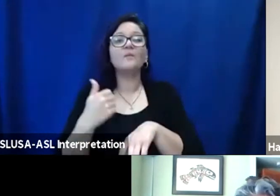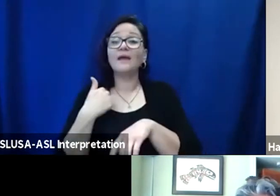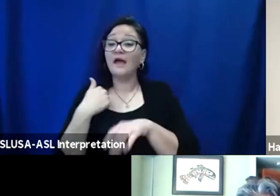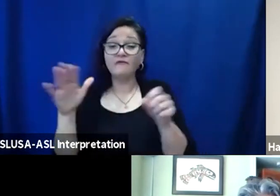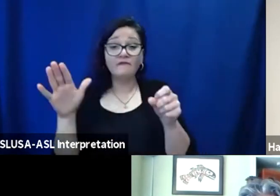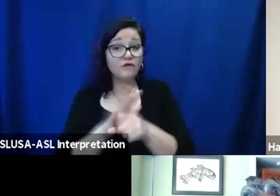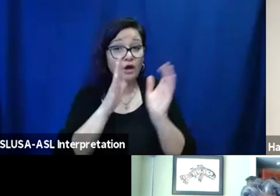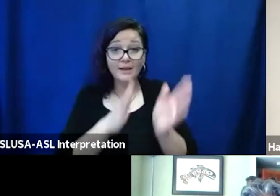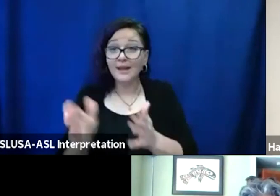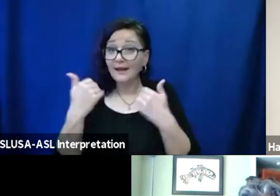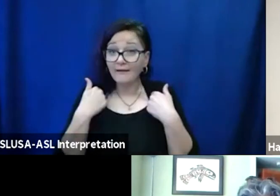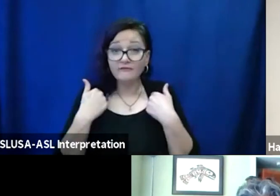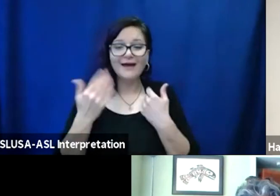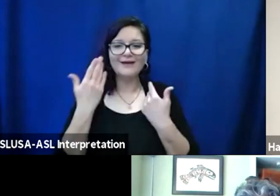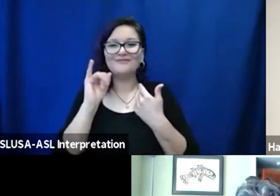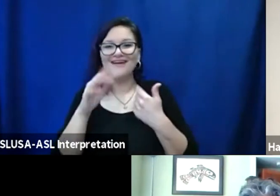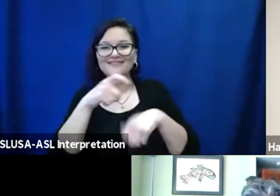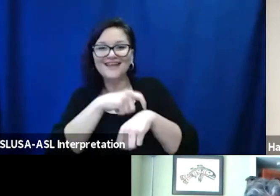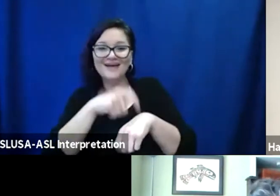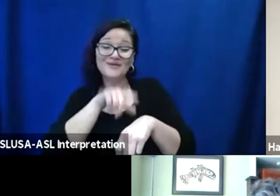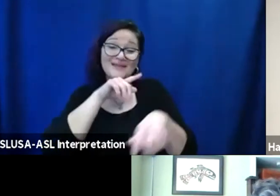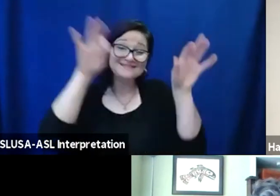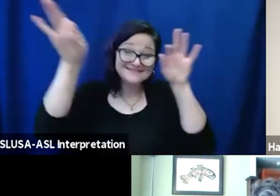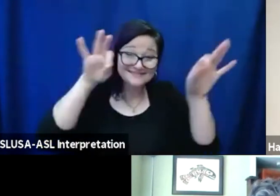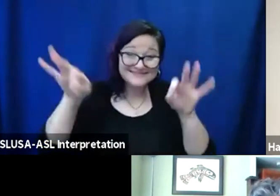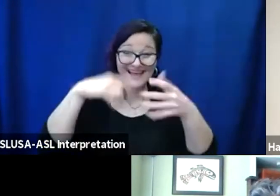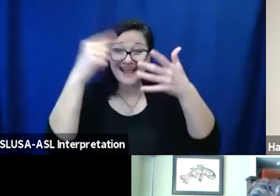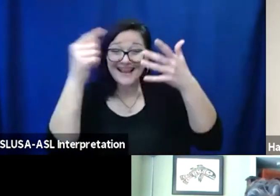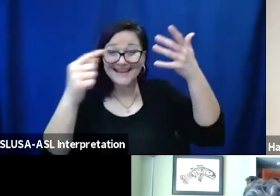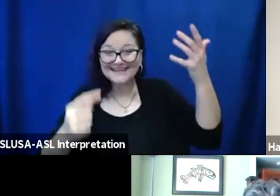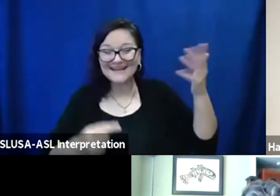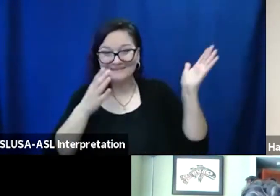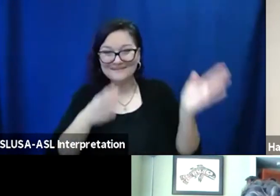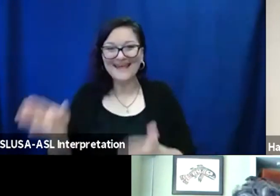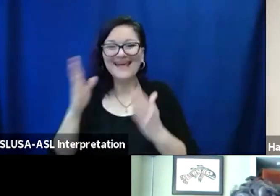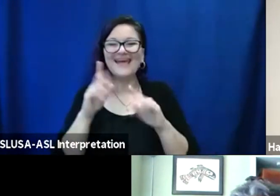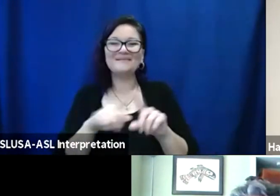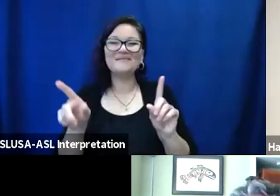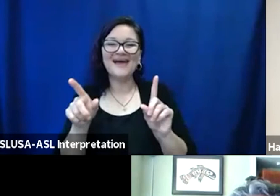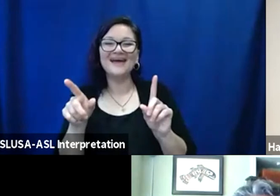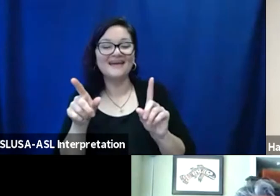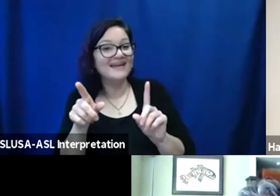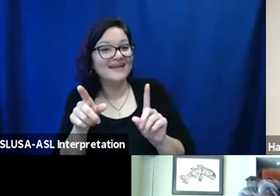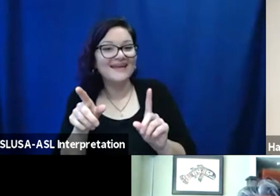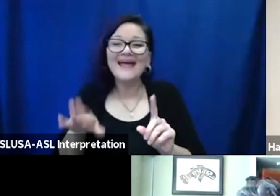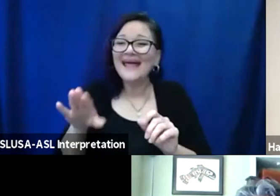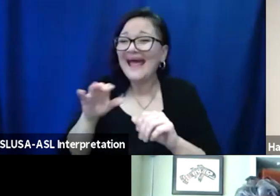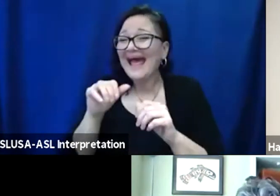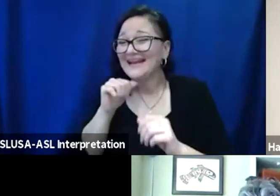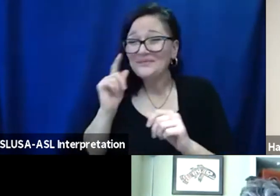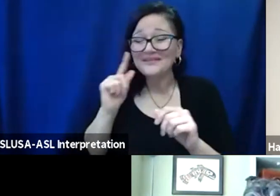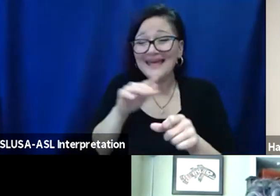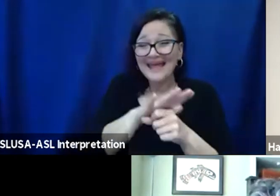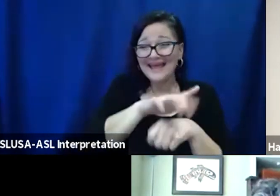plan. I don't know if I have time to tell you about what we're planning to do, but we're possibly not quite enough